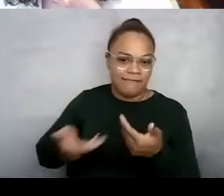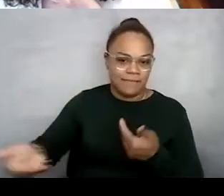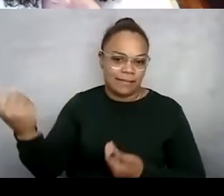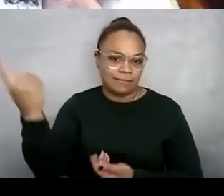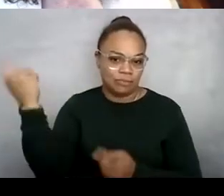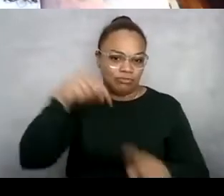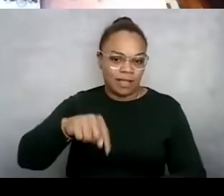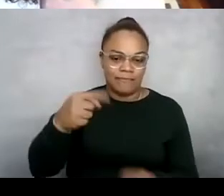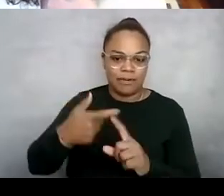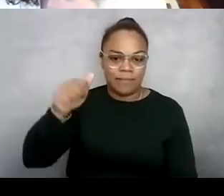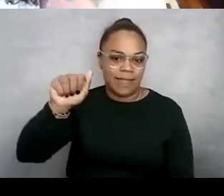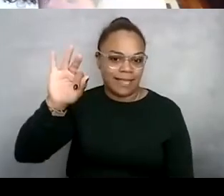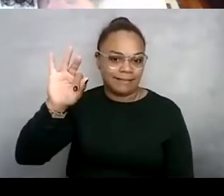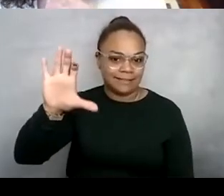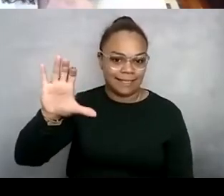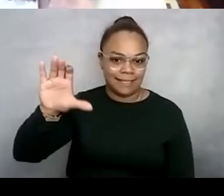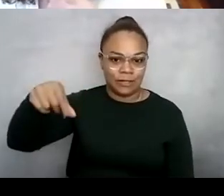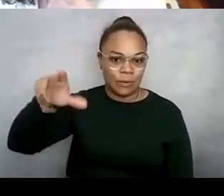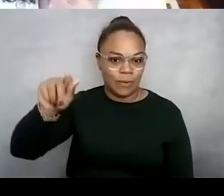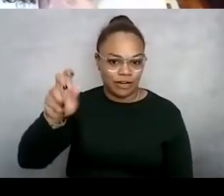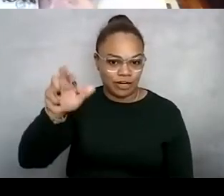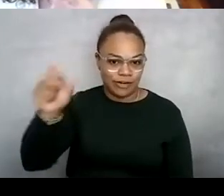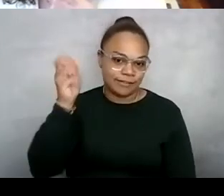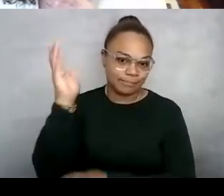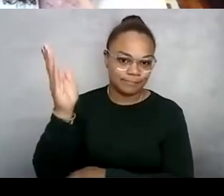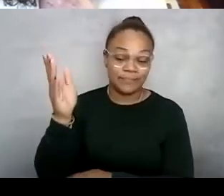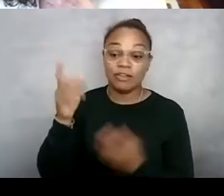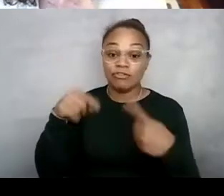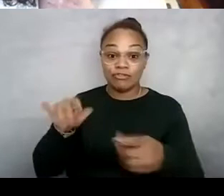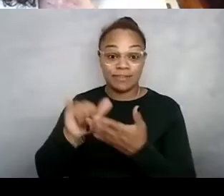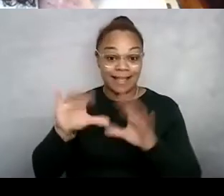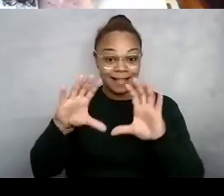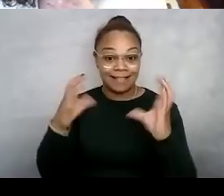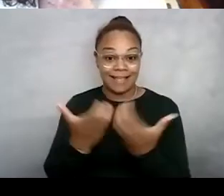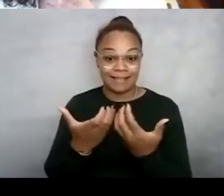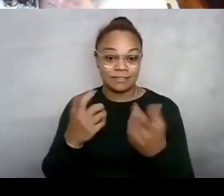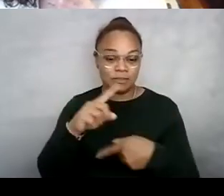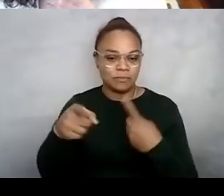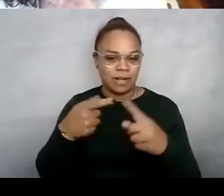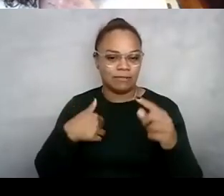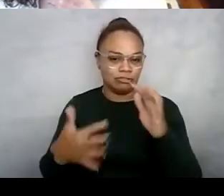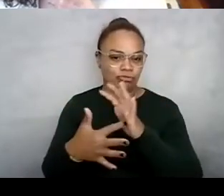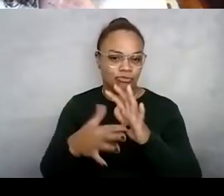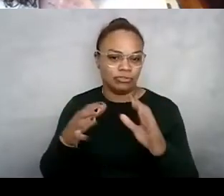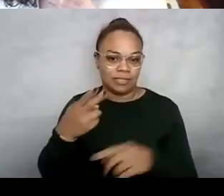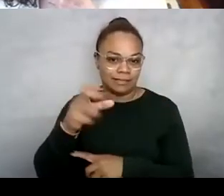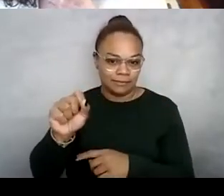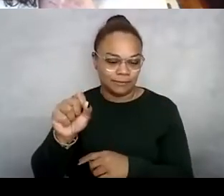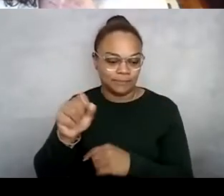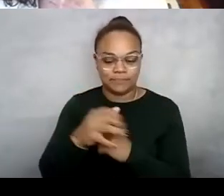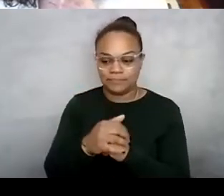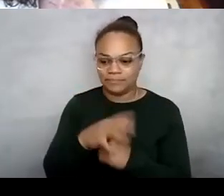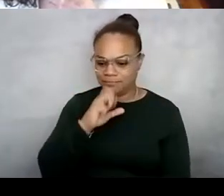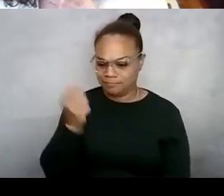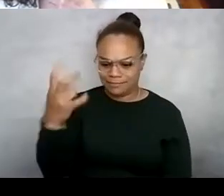Quakers. And Ricci, that one class when I was a junior in high school, was like 17, just